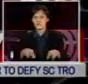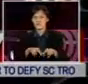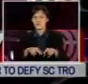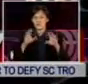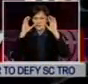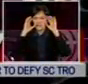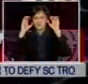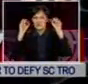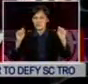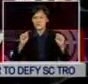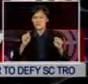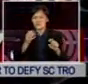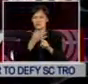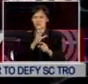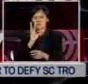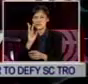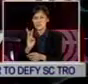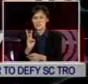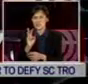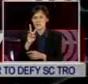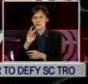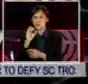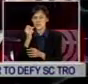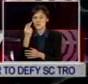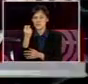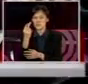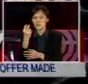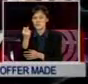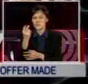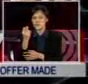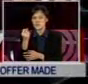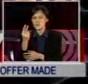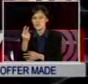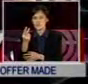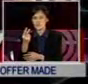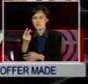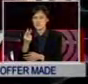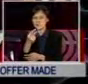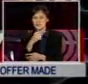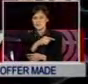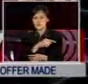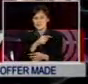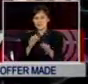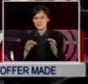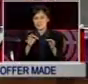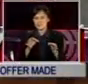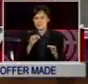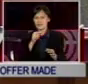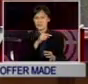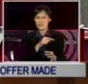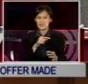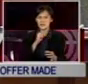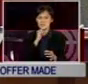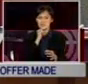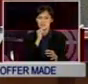President dated February 6, 2012. I would like to be heard, Your Honor, if I will not be ruled out